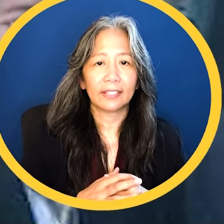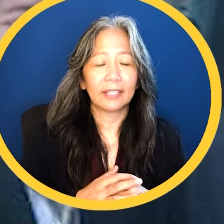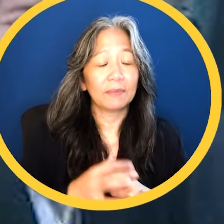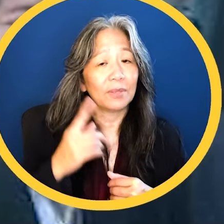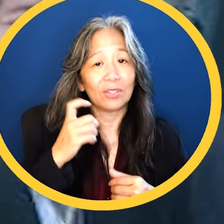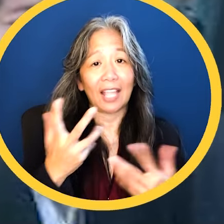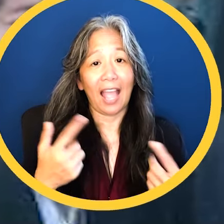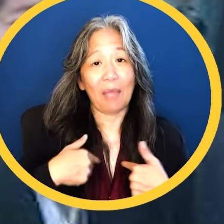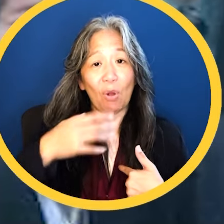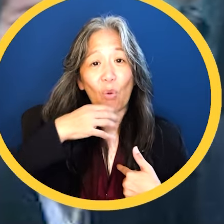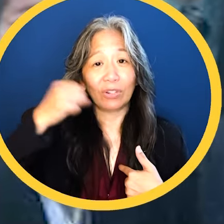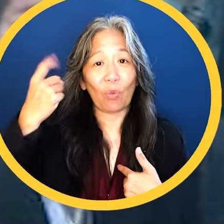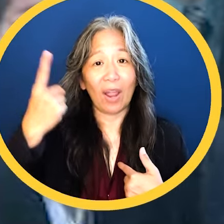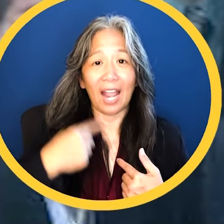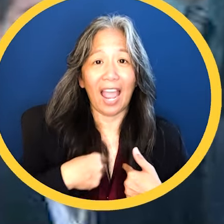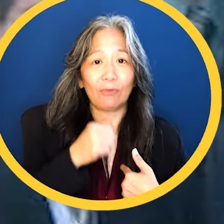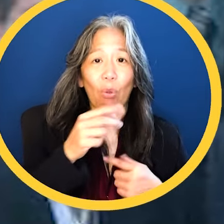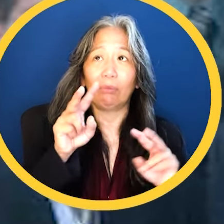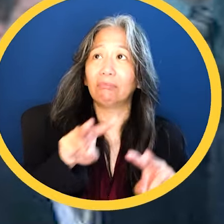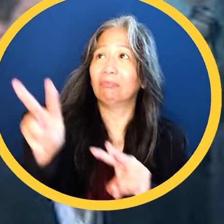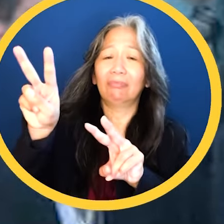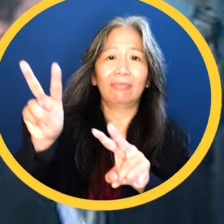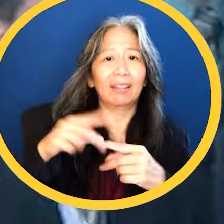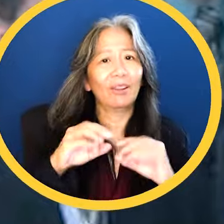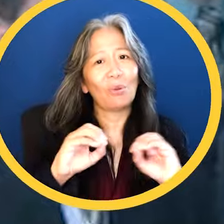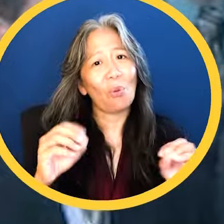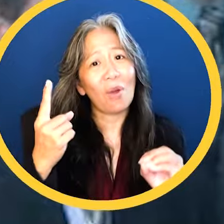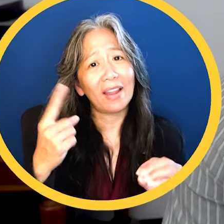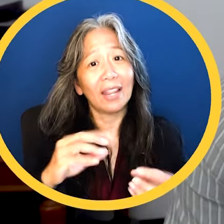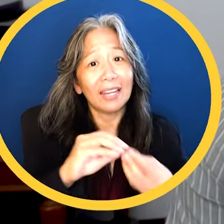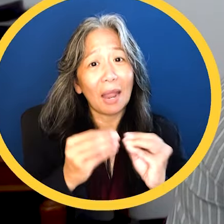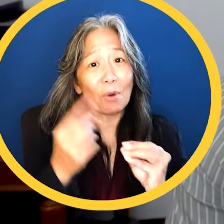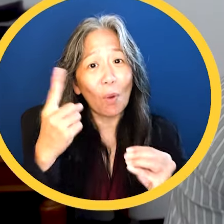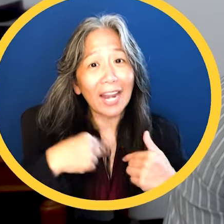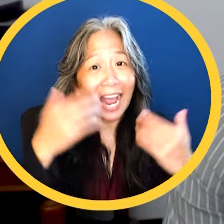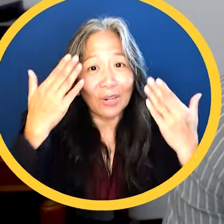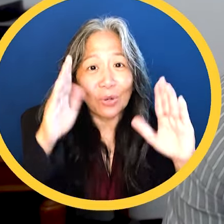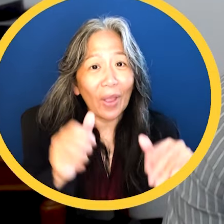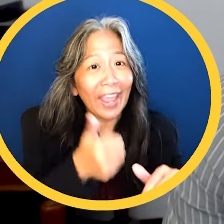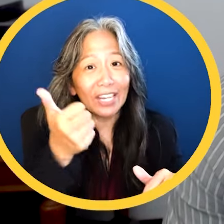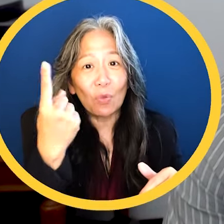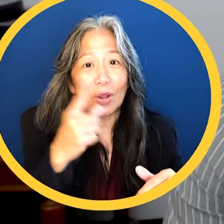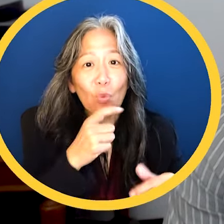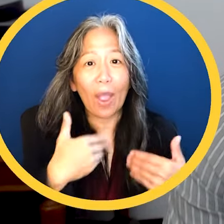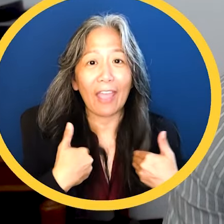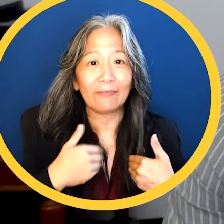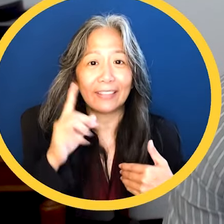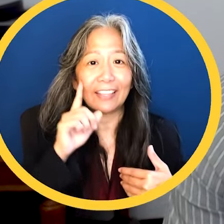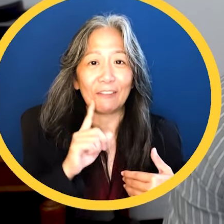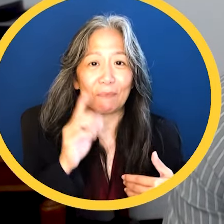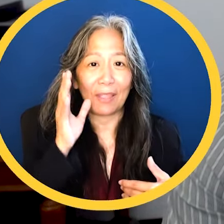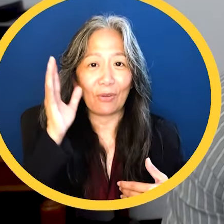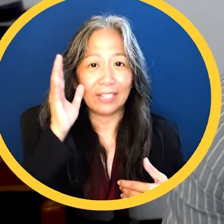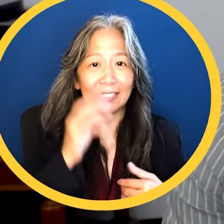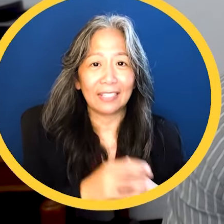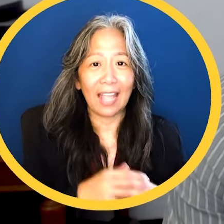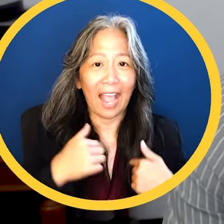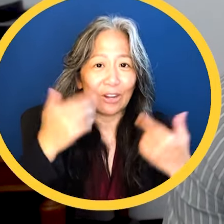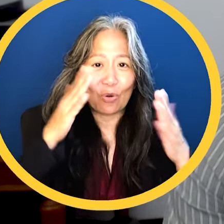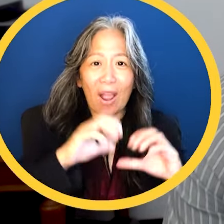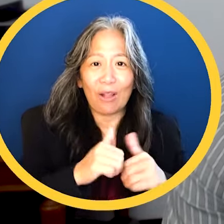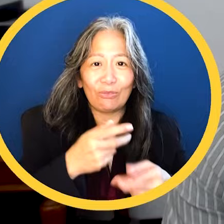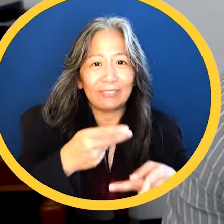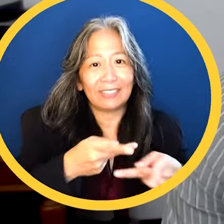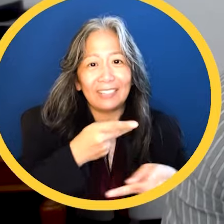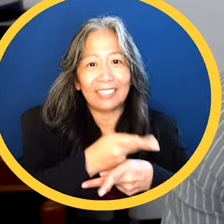because, I mean, being the older one, I had no one to look up to because, number one, I didn't know anyone else who had deaf parents. Mm-hmm. I didn't know how to handle the